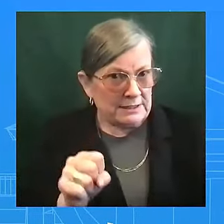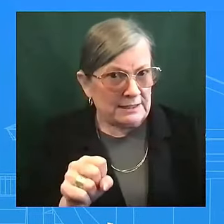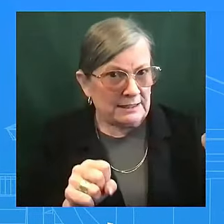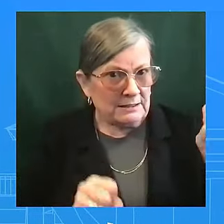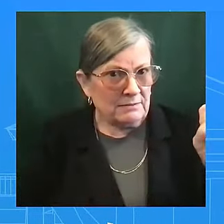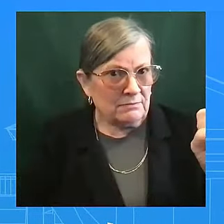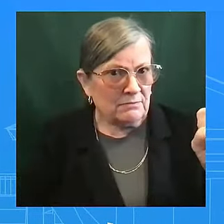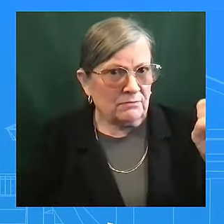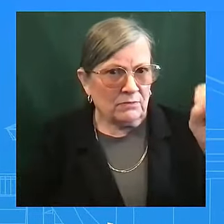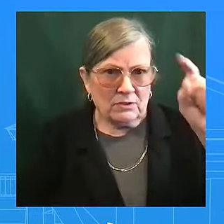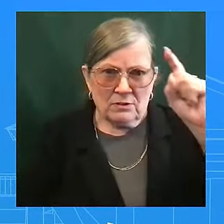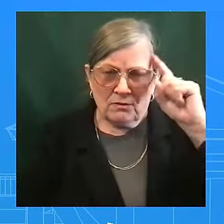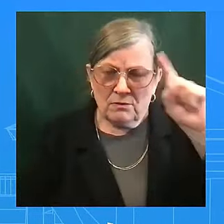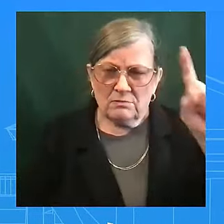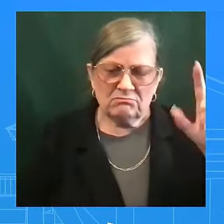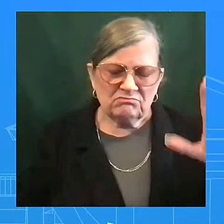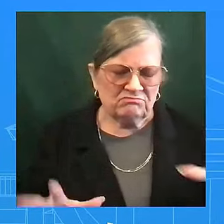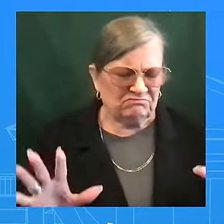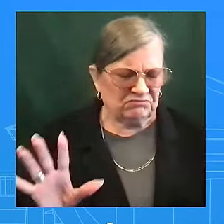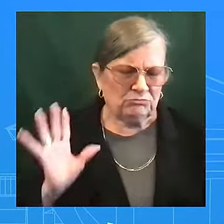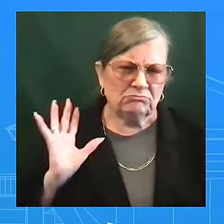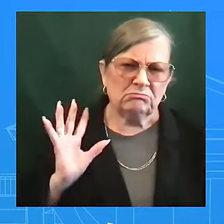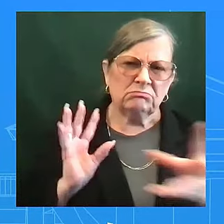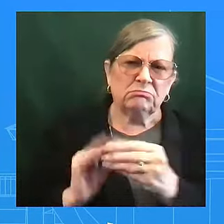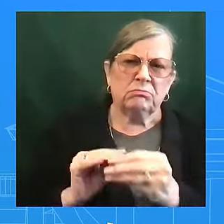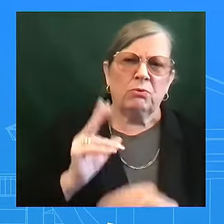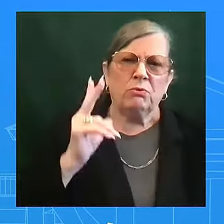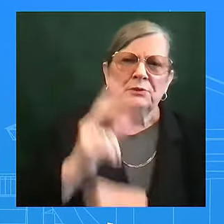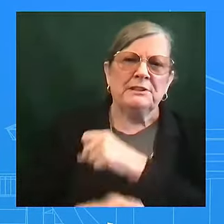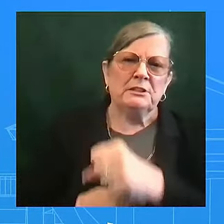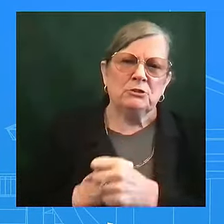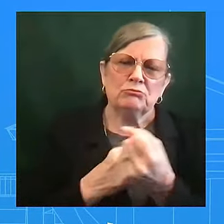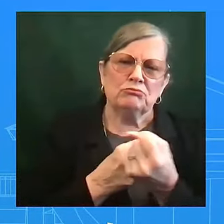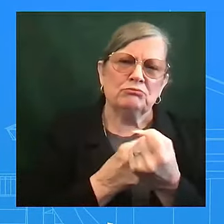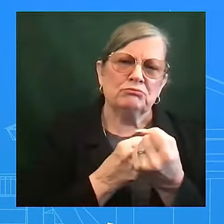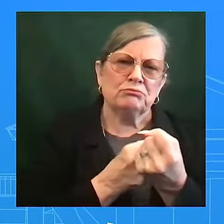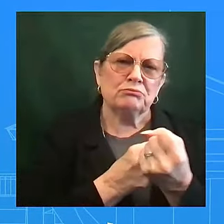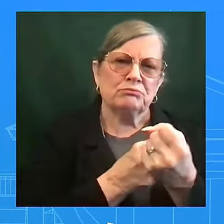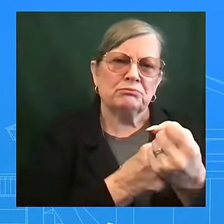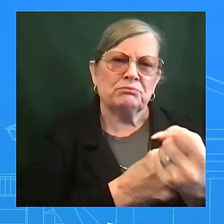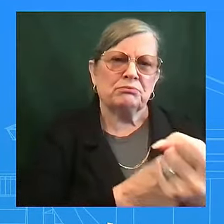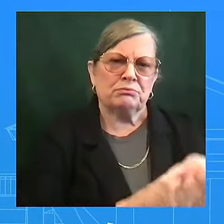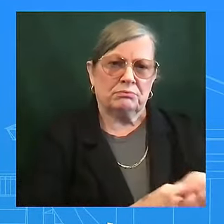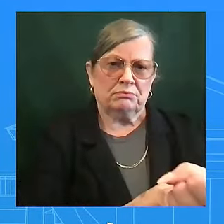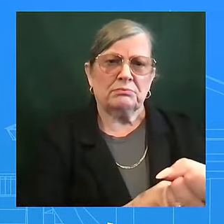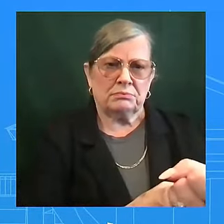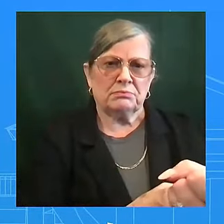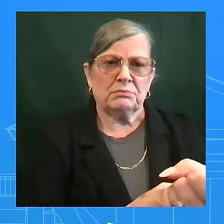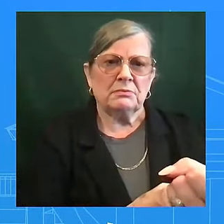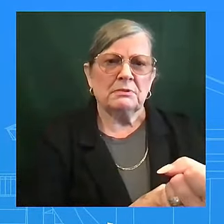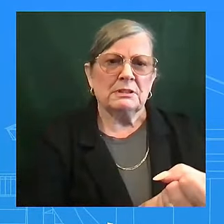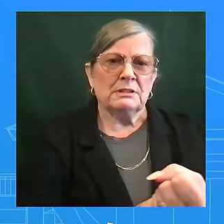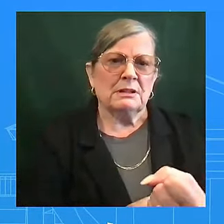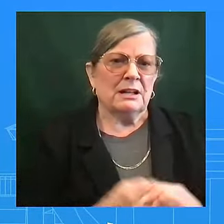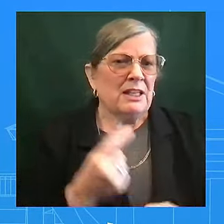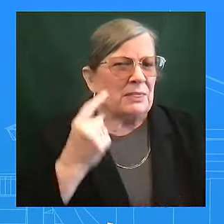do. You think about the economy, you think about health care, and you think about these really important